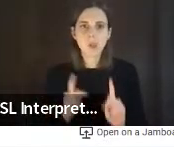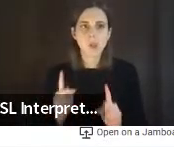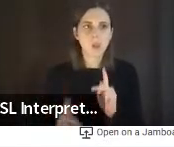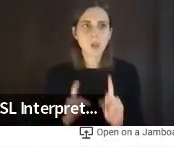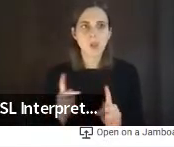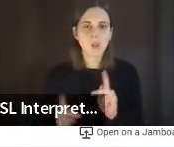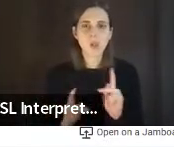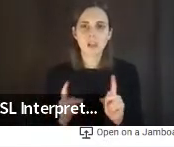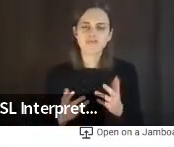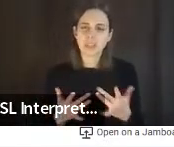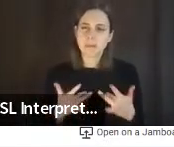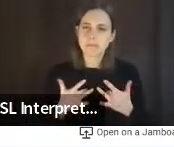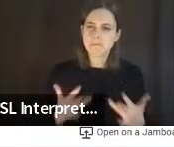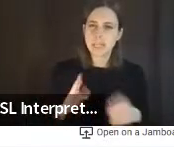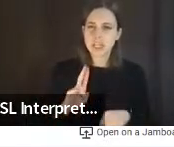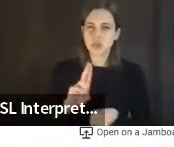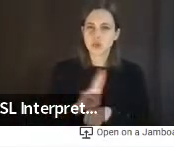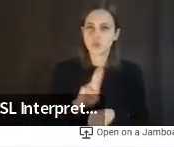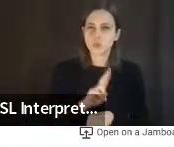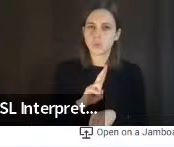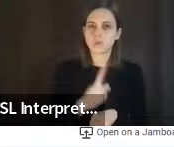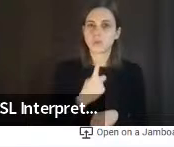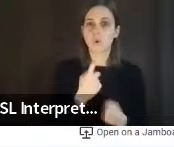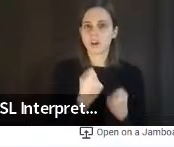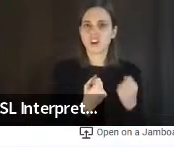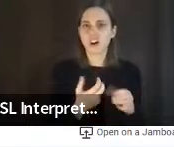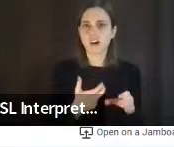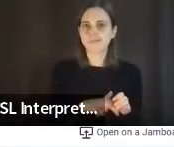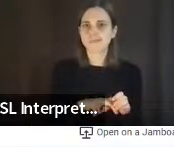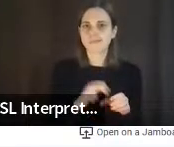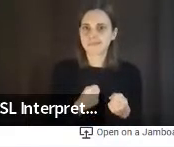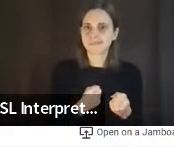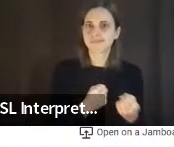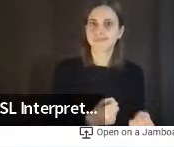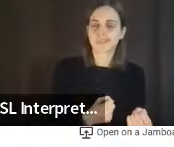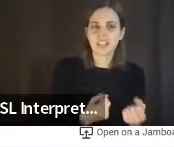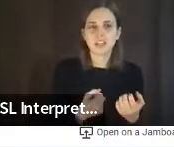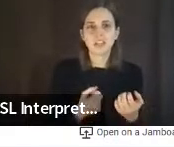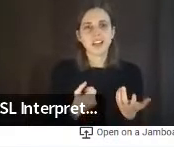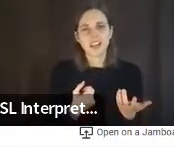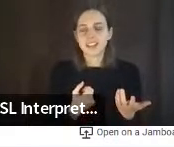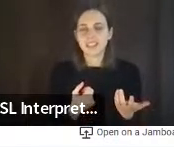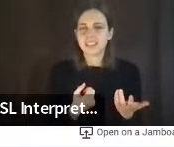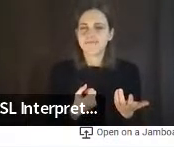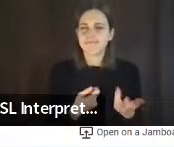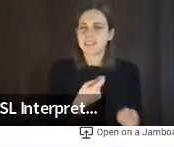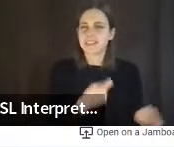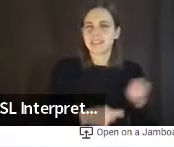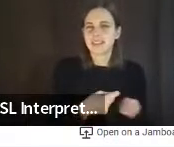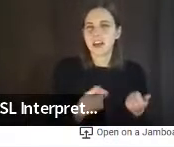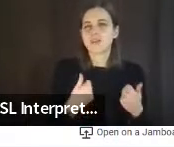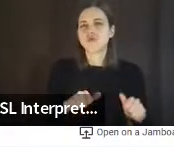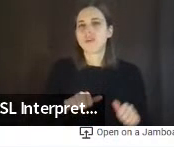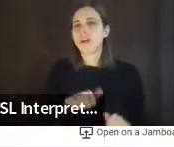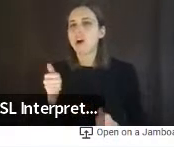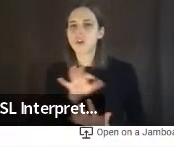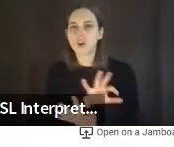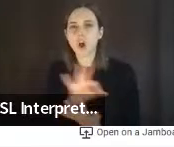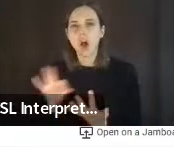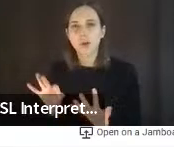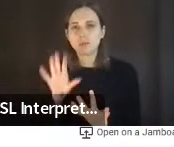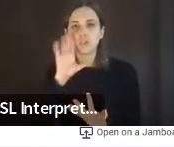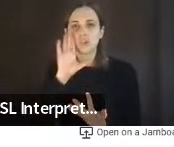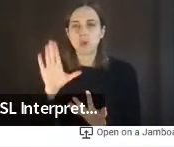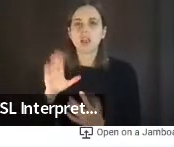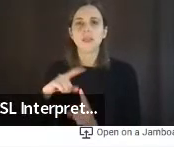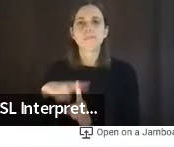the better kind of for everybody else and for the environment. So we also spent